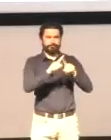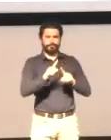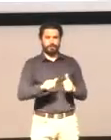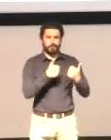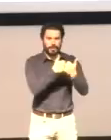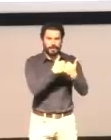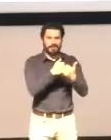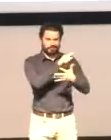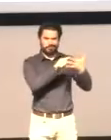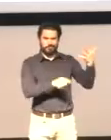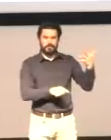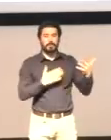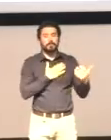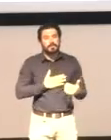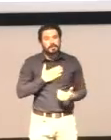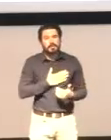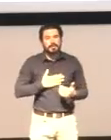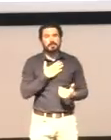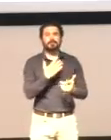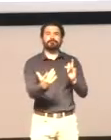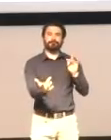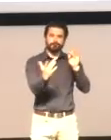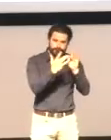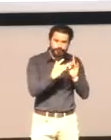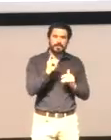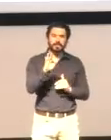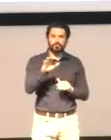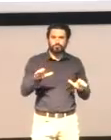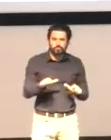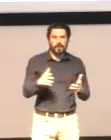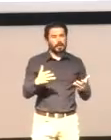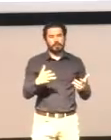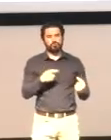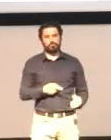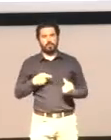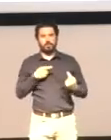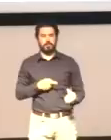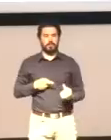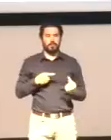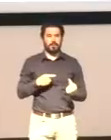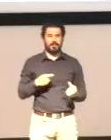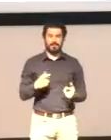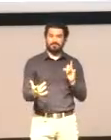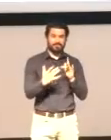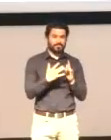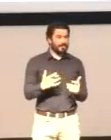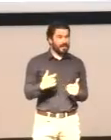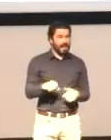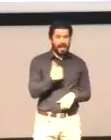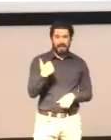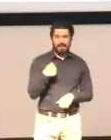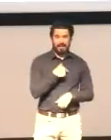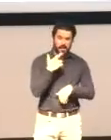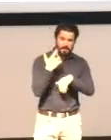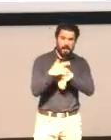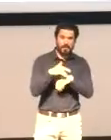please do reach out if you are struggling, and reach out to anybody. Any of us are available to help,